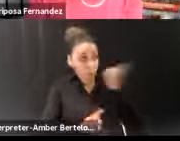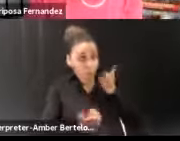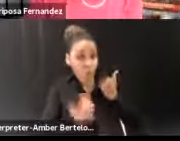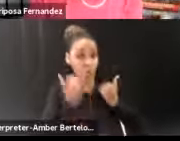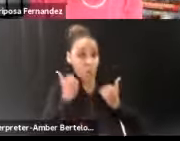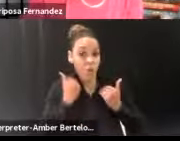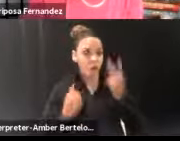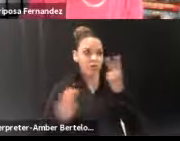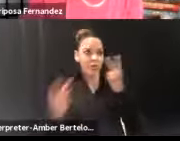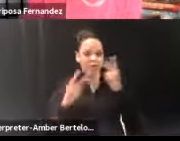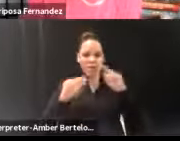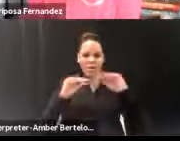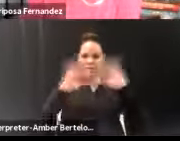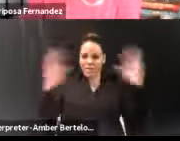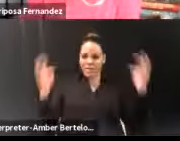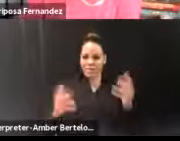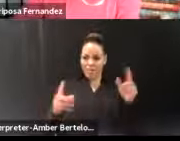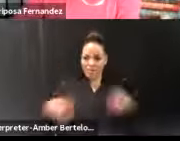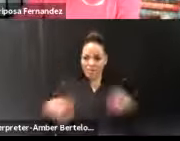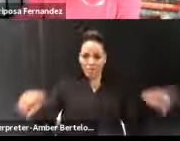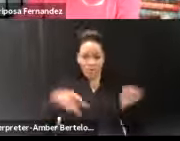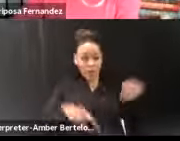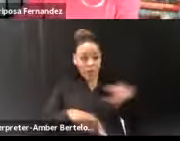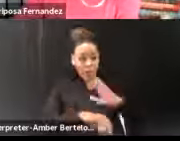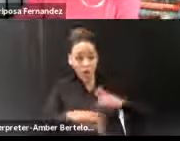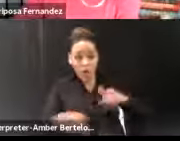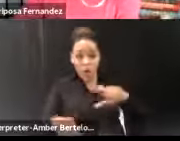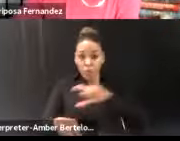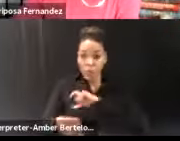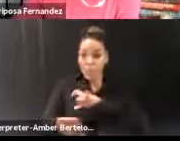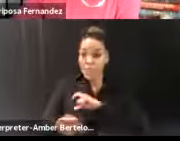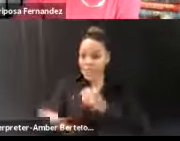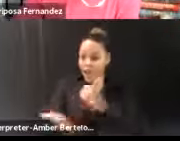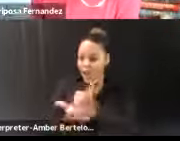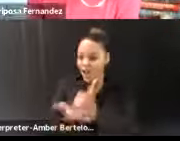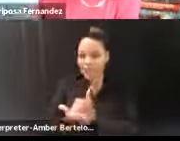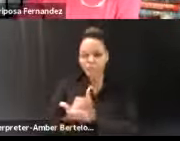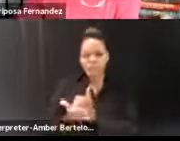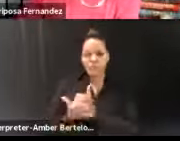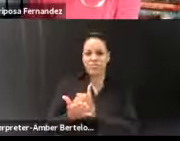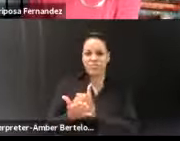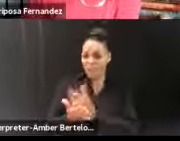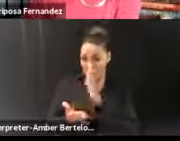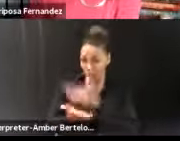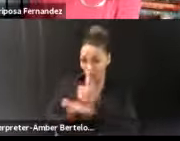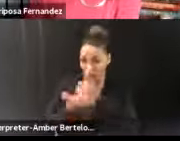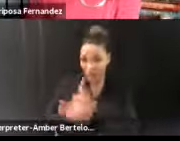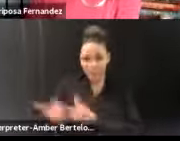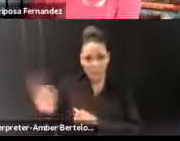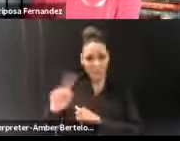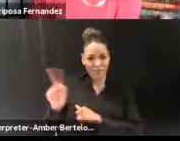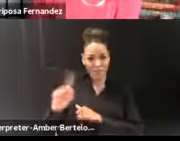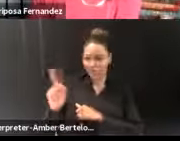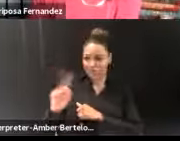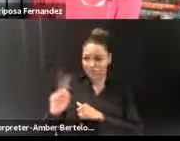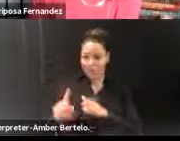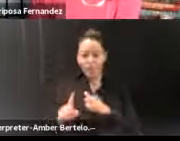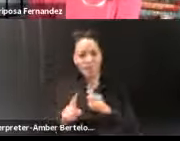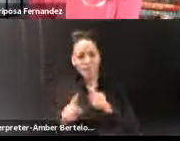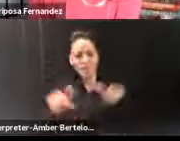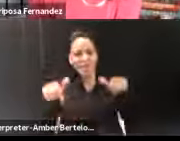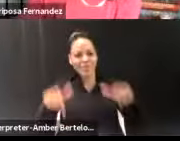of a society where we have to call the police on the police as if that would save us? Think again. This is